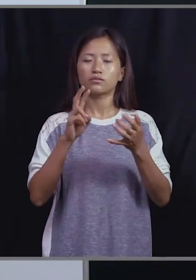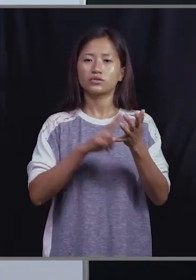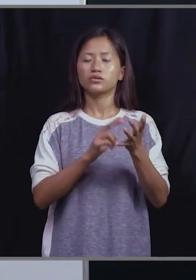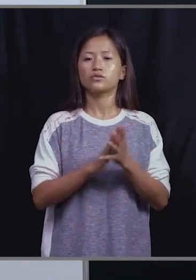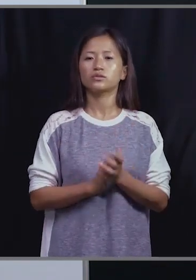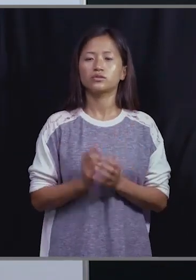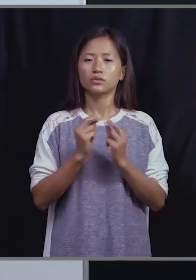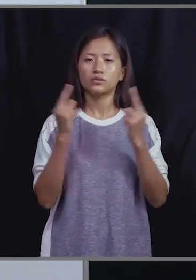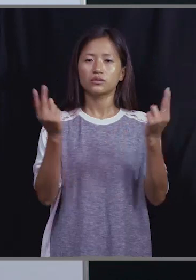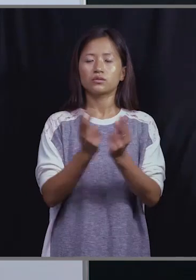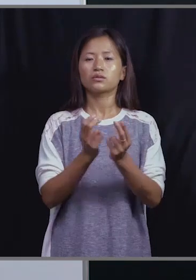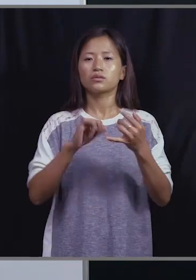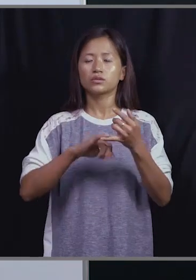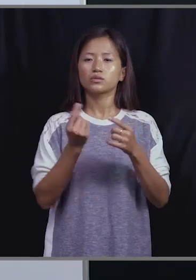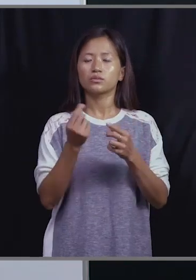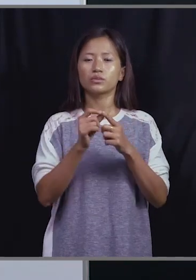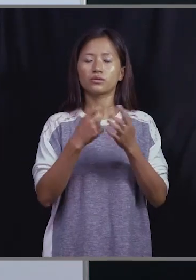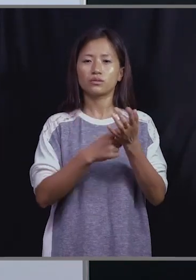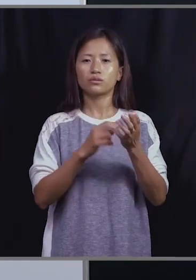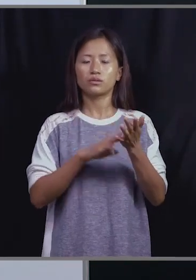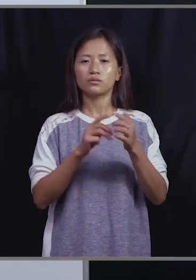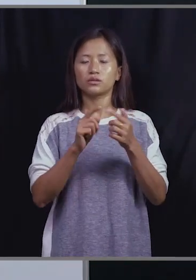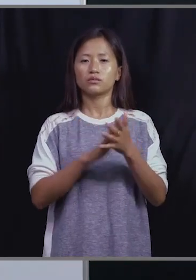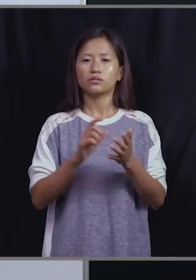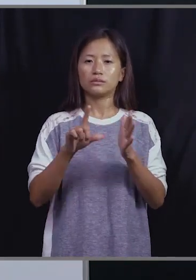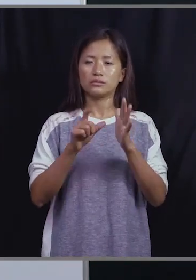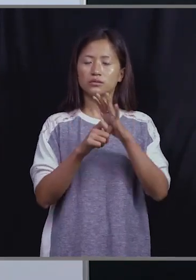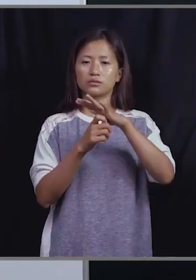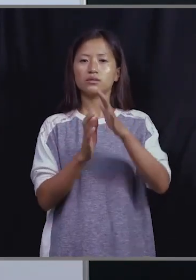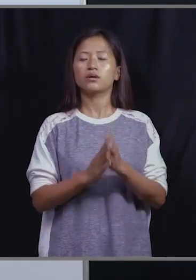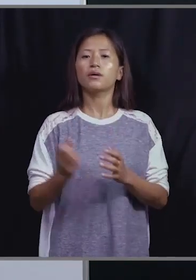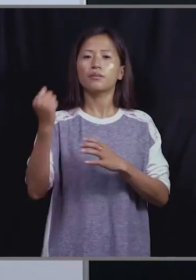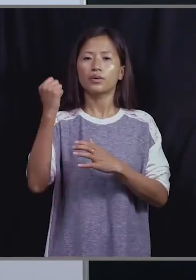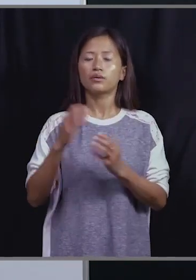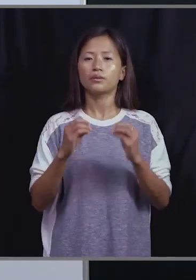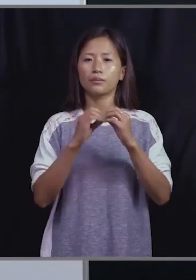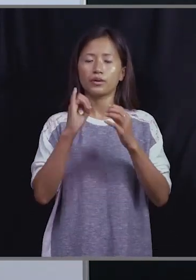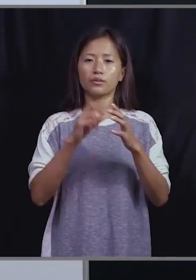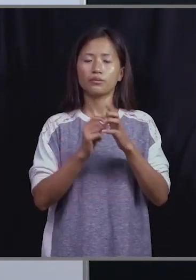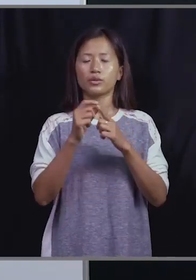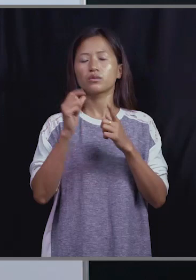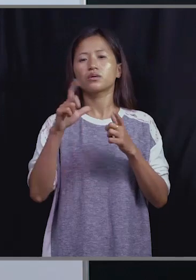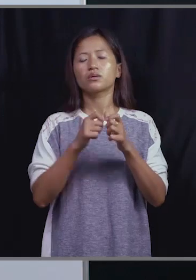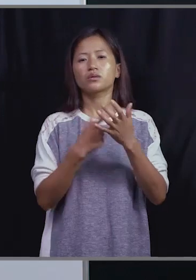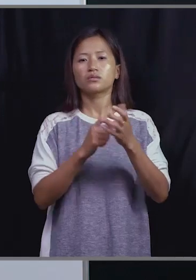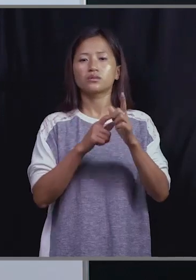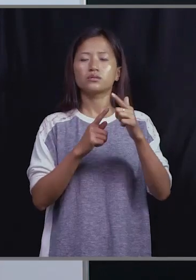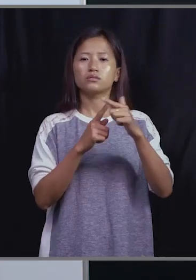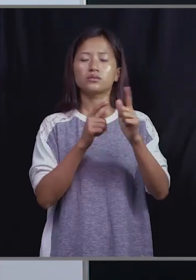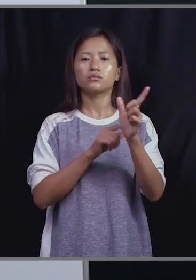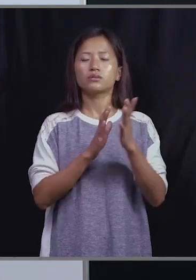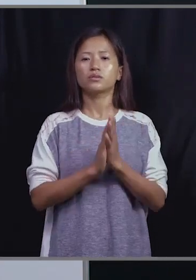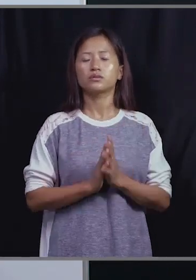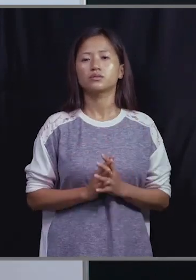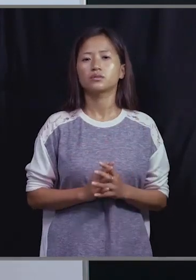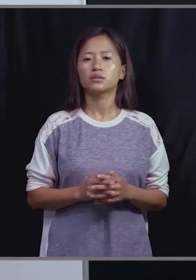a supreme leader or a supreme power in the bipolarity era. So this factor, it